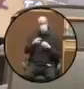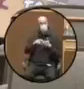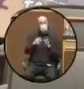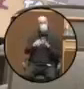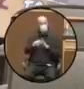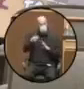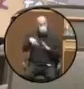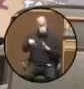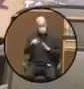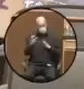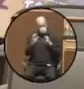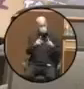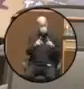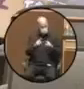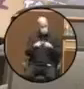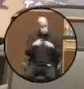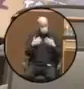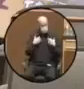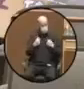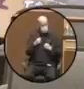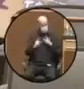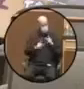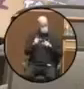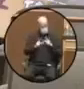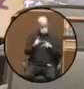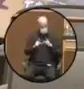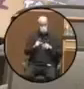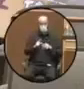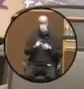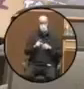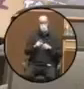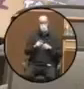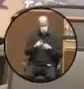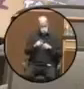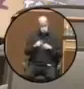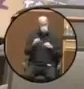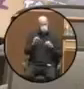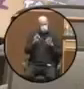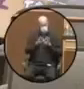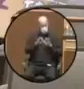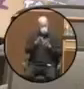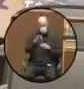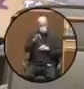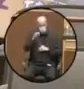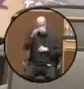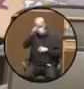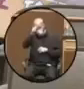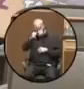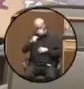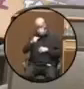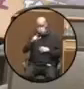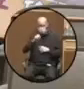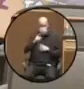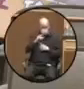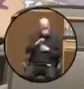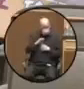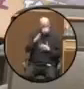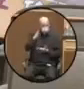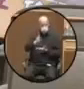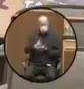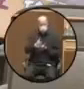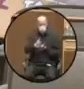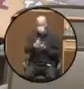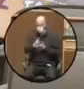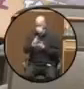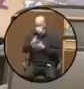us as the healthy people as a whole we generally are. Reground us in common sense and logic. Please stop creating solutions for problems that